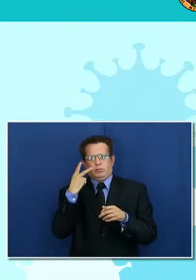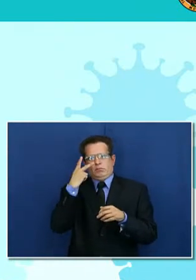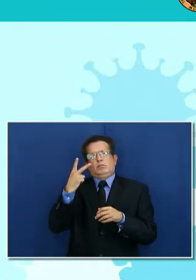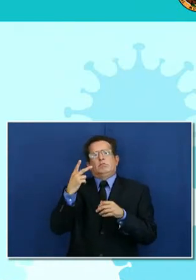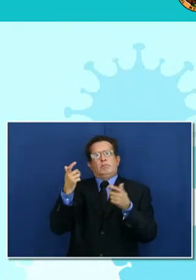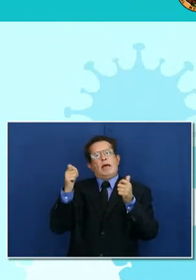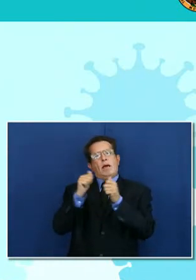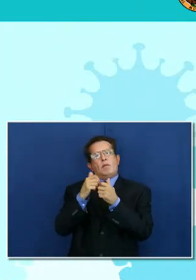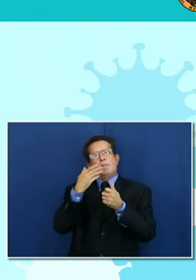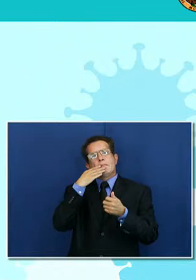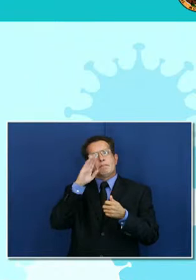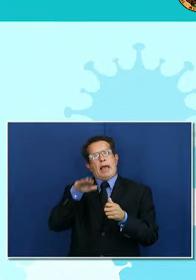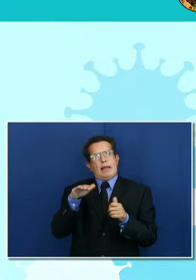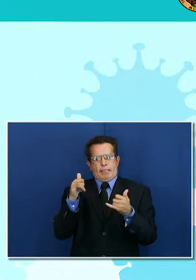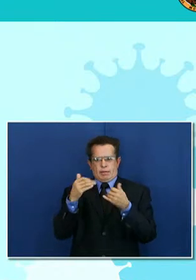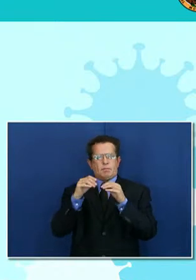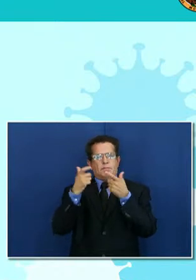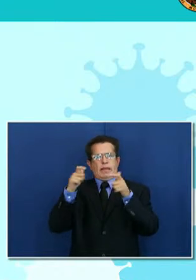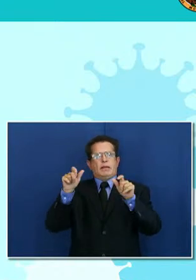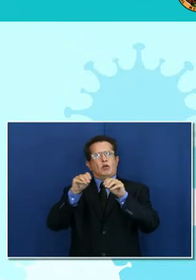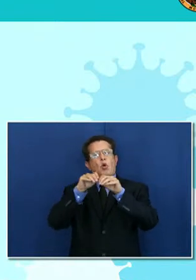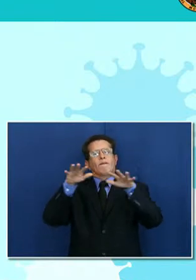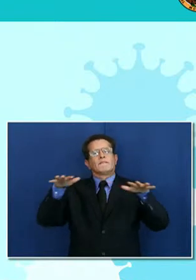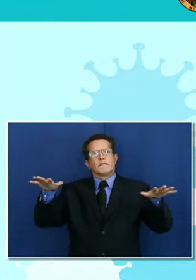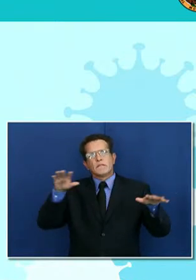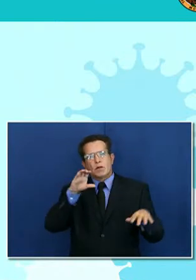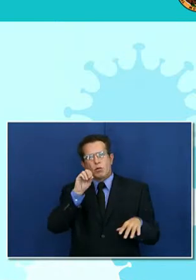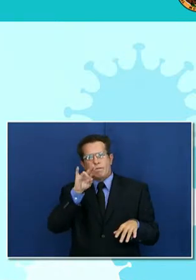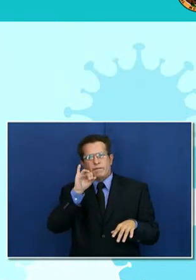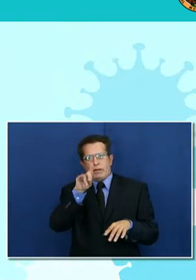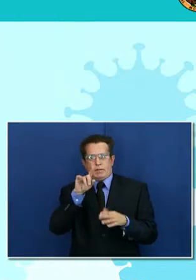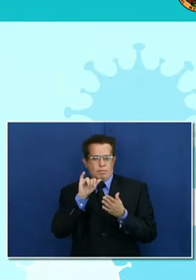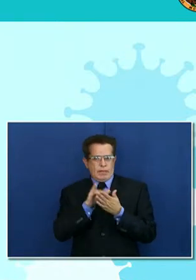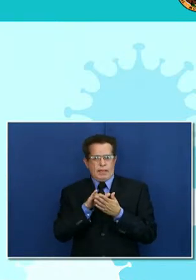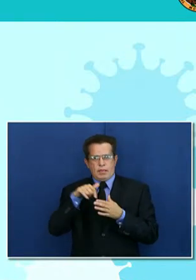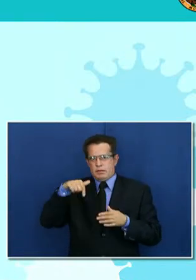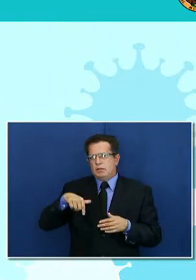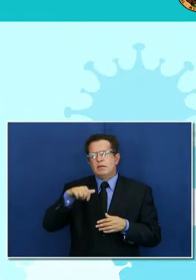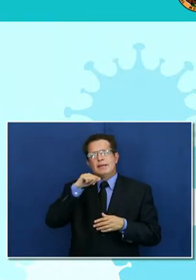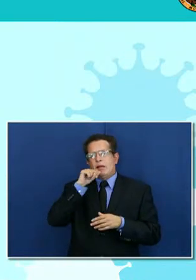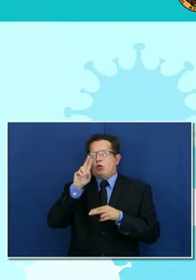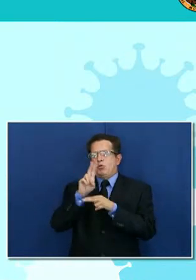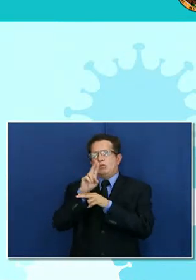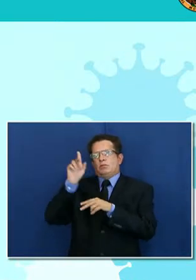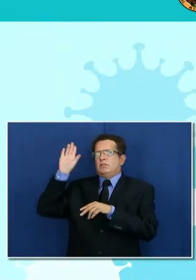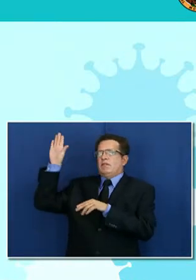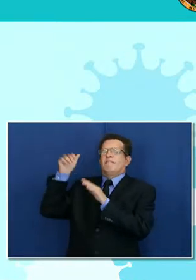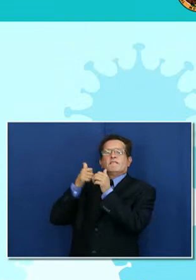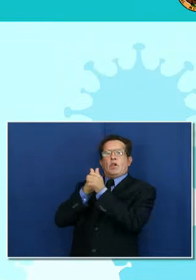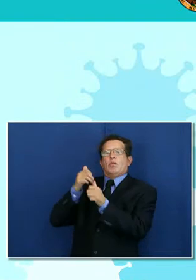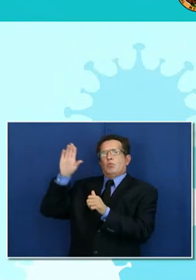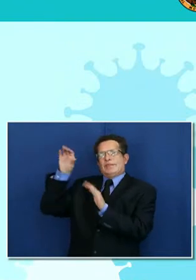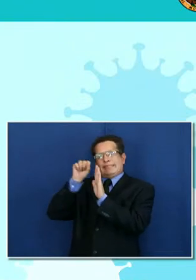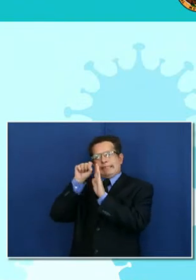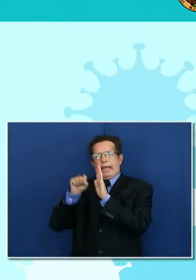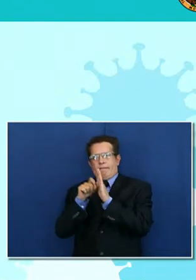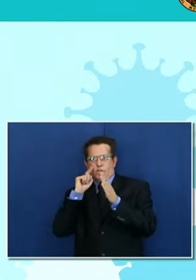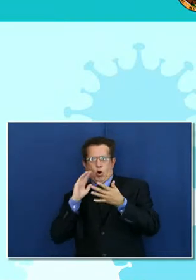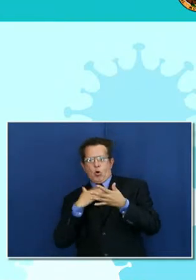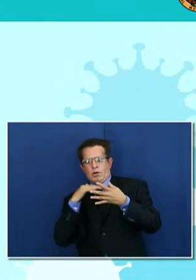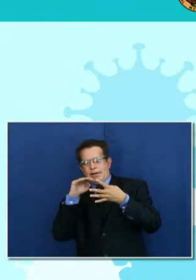view of the region's COVID-19 status, it is not used in the state's evaluation of our tier